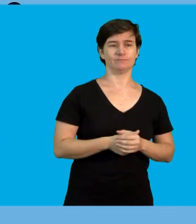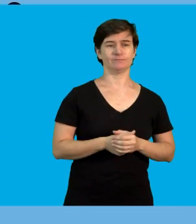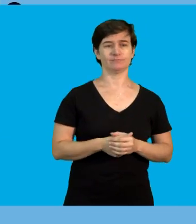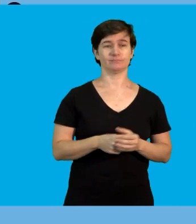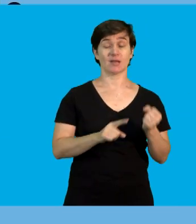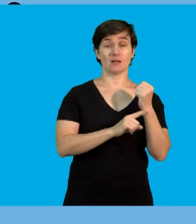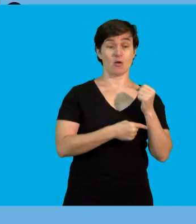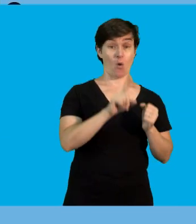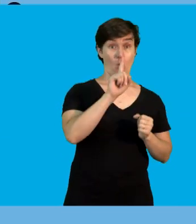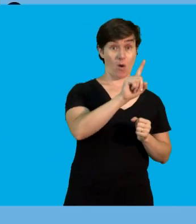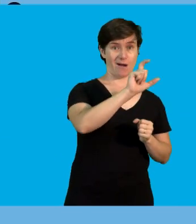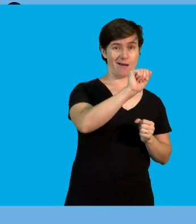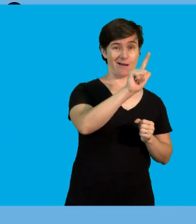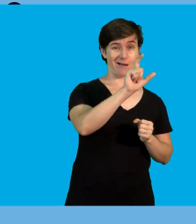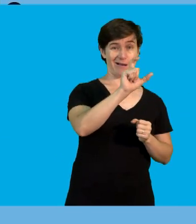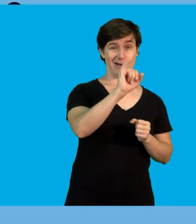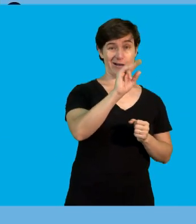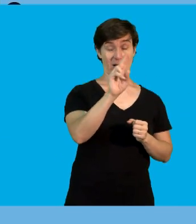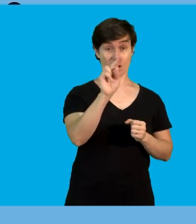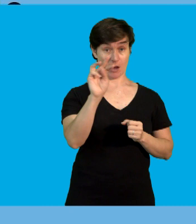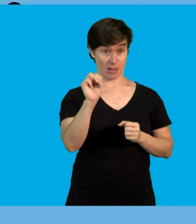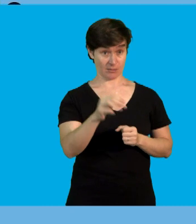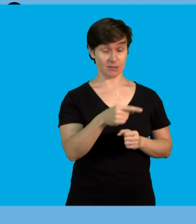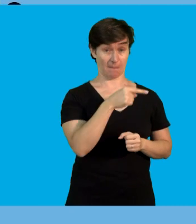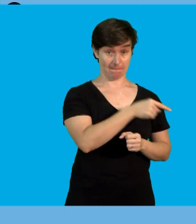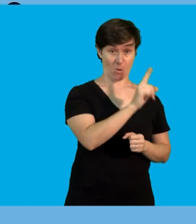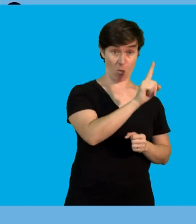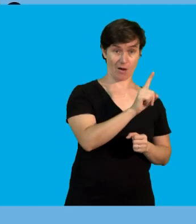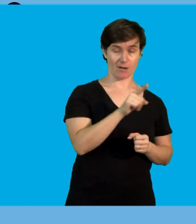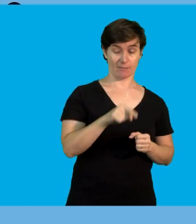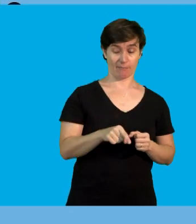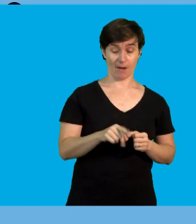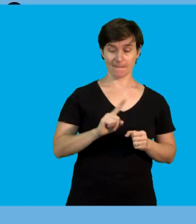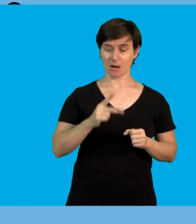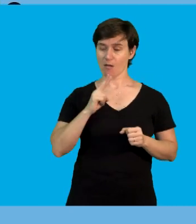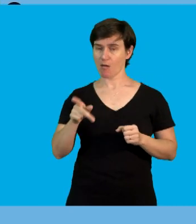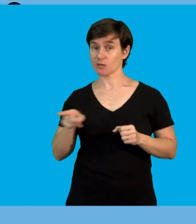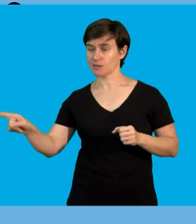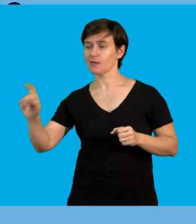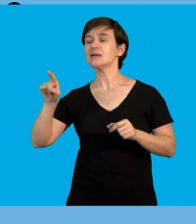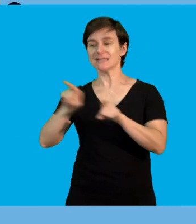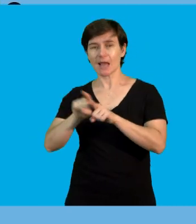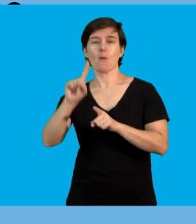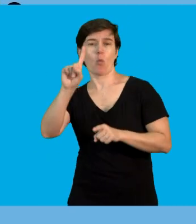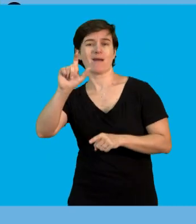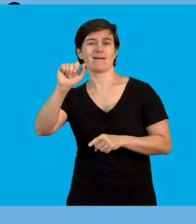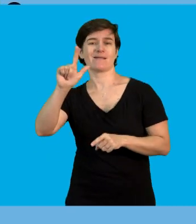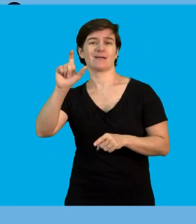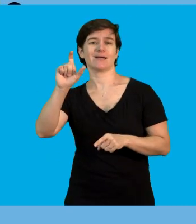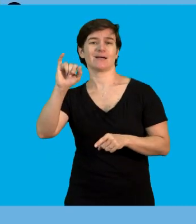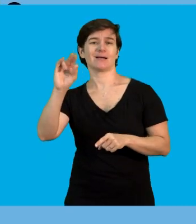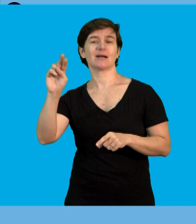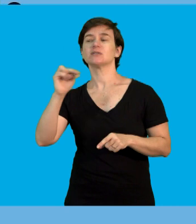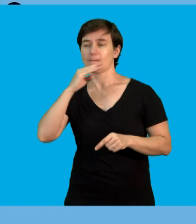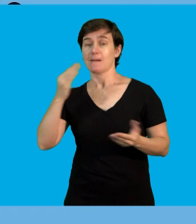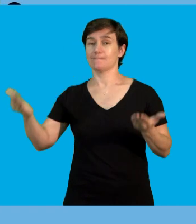it in there. We have 1 calcium. And then on the right-hand side, we also have 1 calcium. So the calcium isn't giving us a problem.